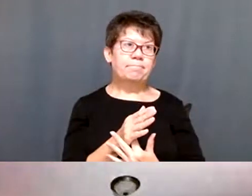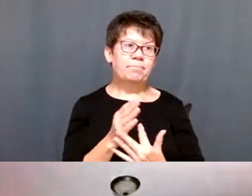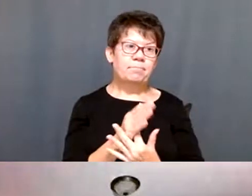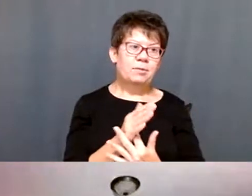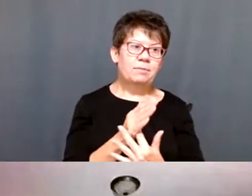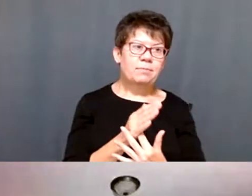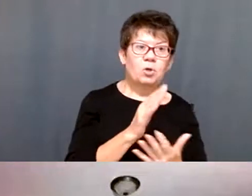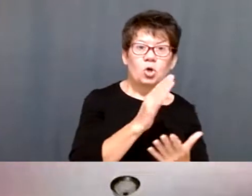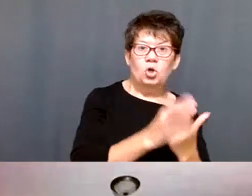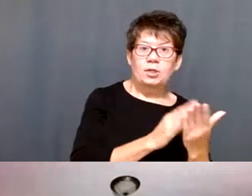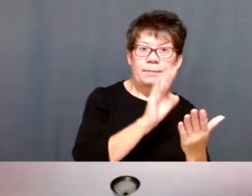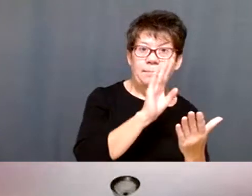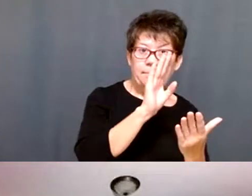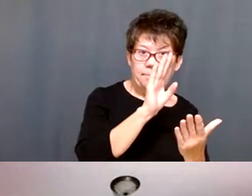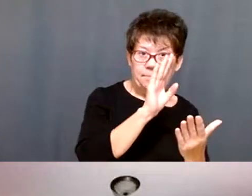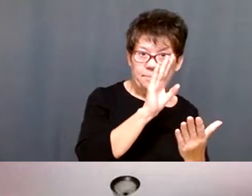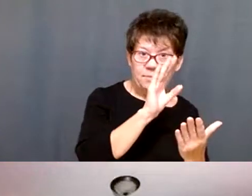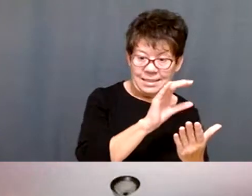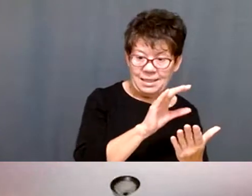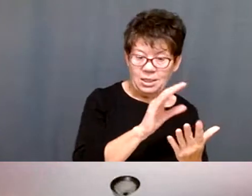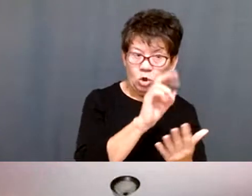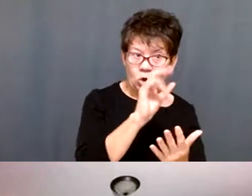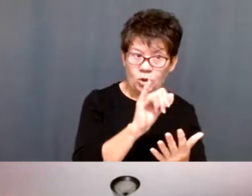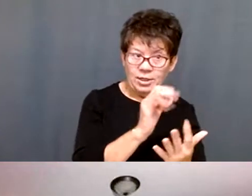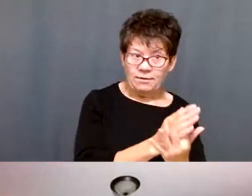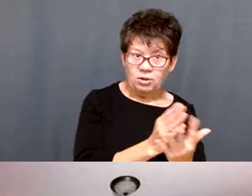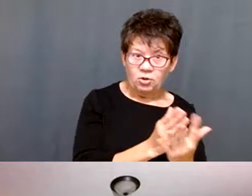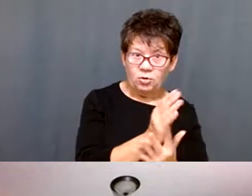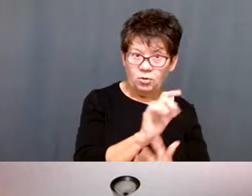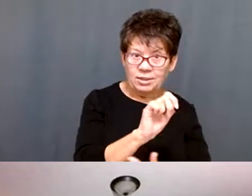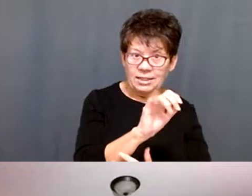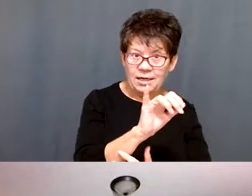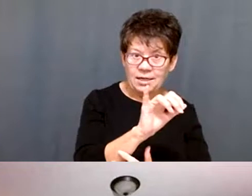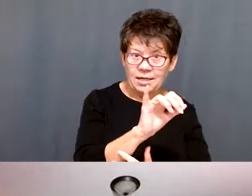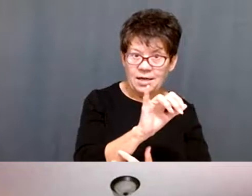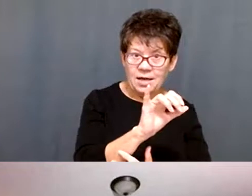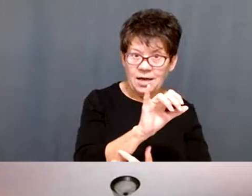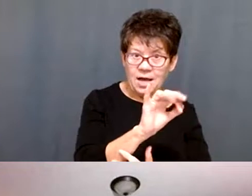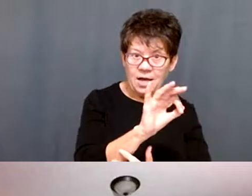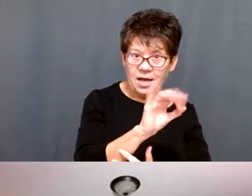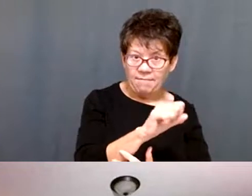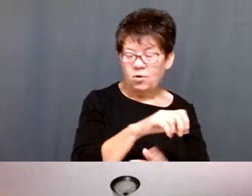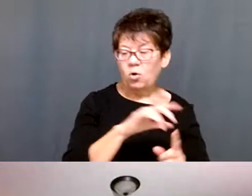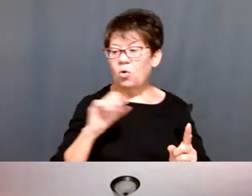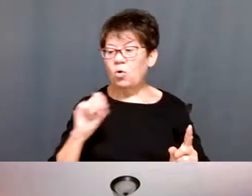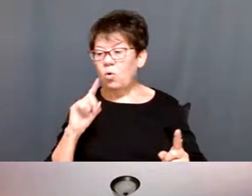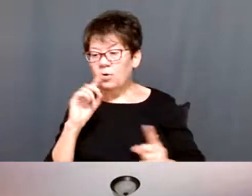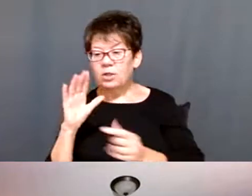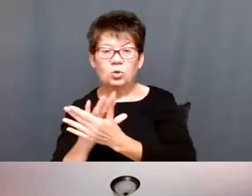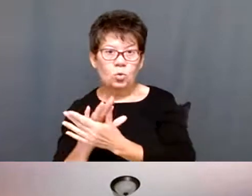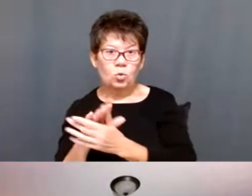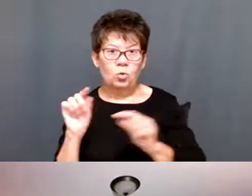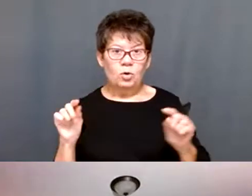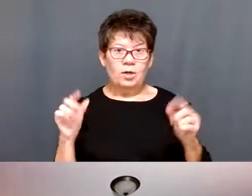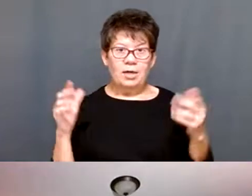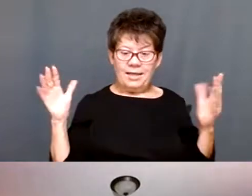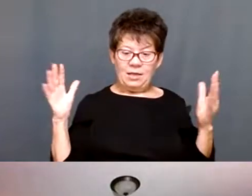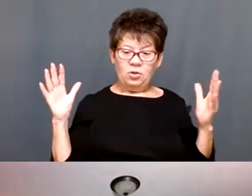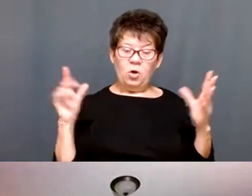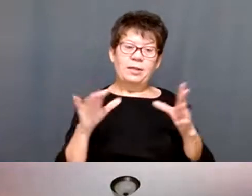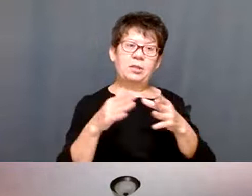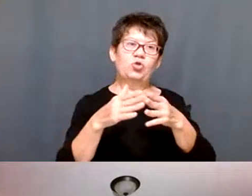C, early intervention services through TEIS, and what Part B services, school district services look like. That is meant to be